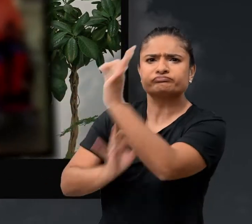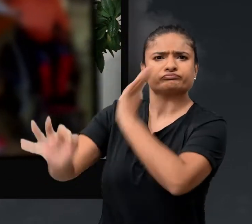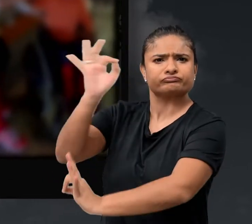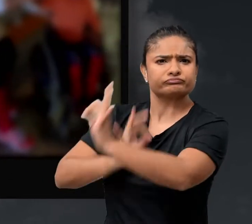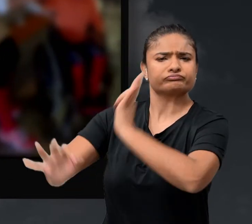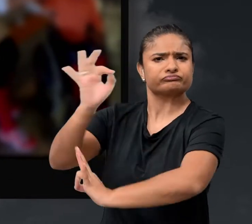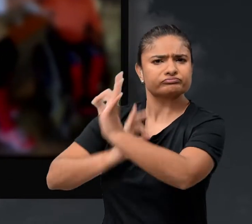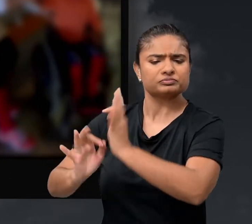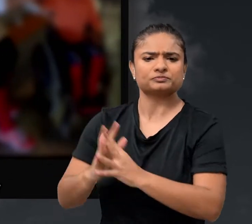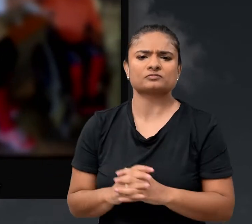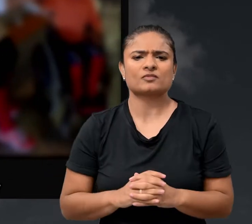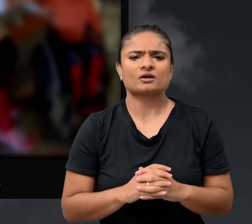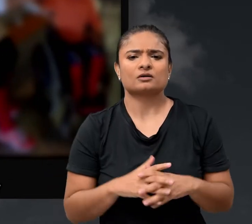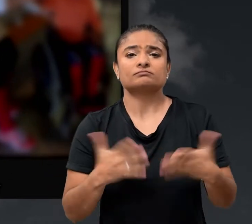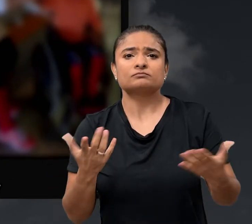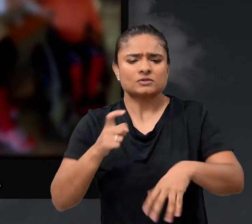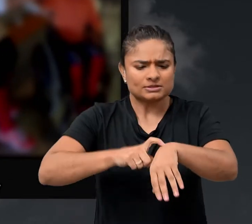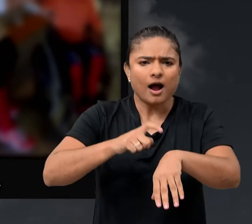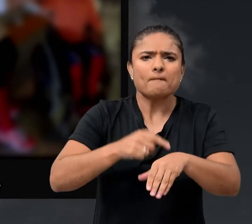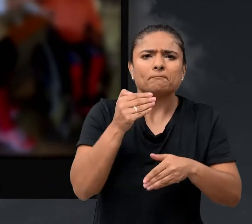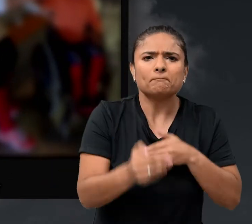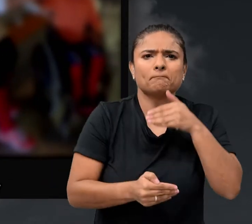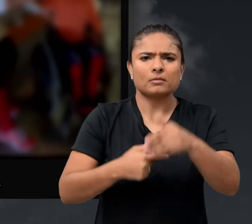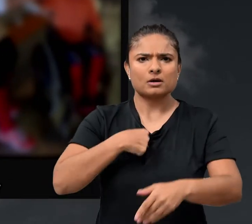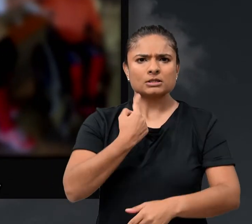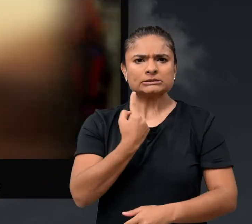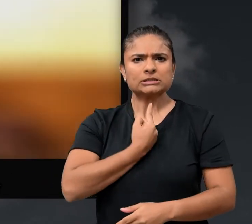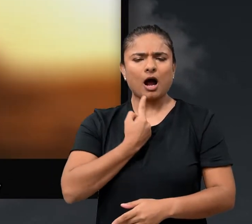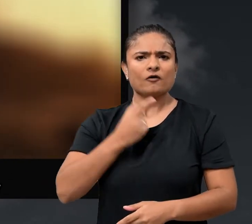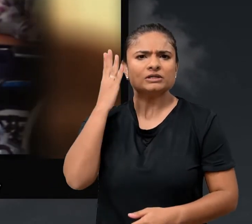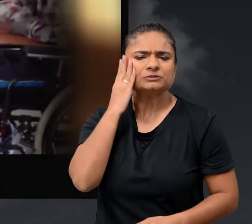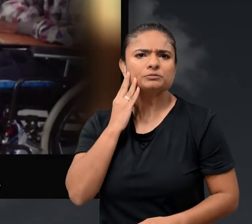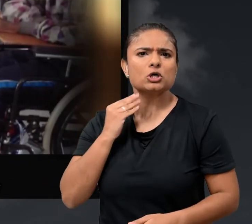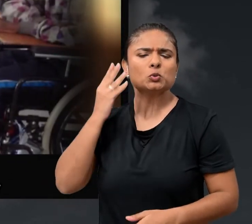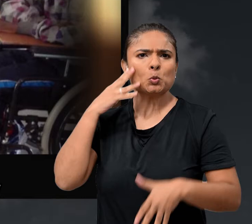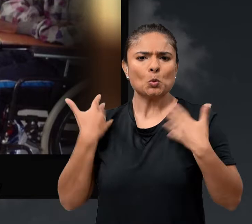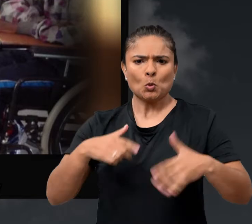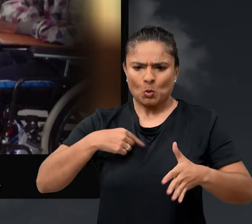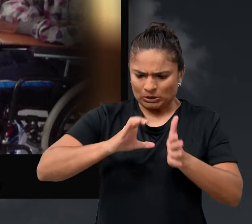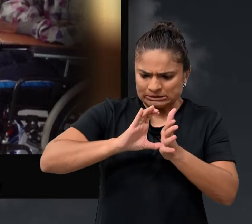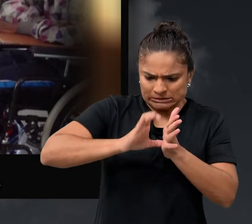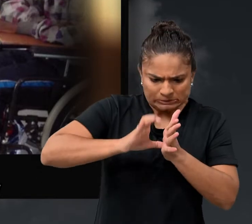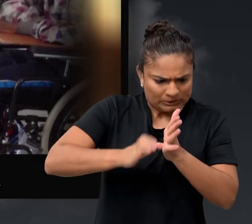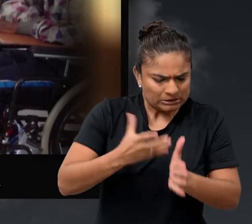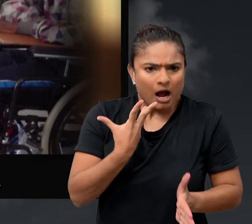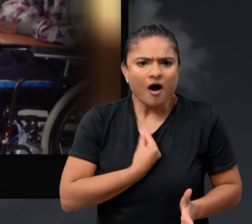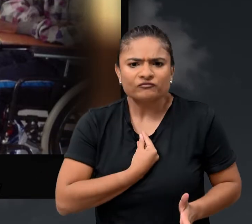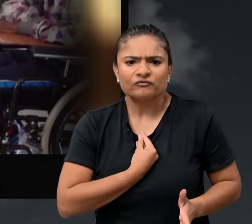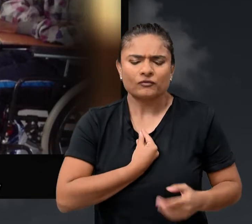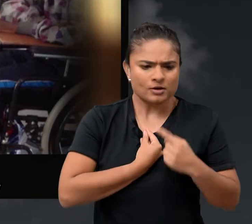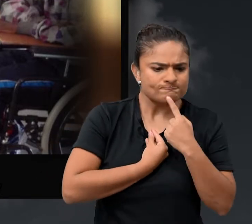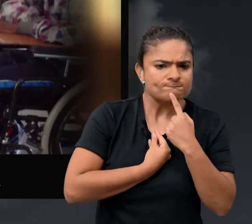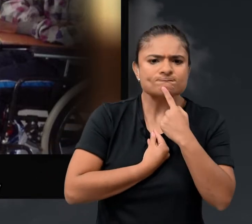focus. So it was through my personal experience